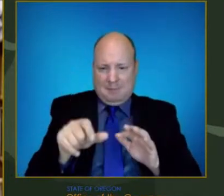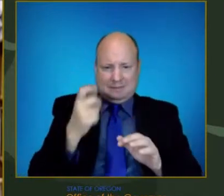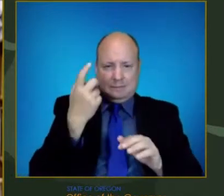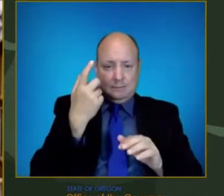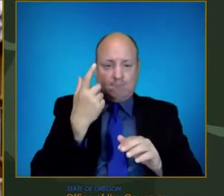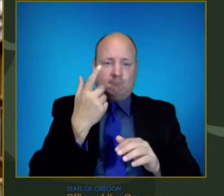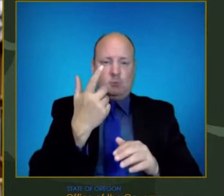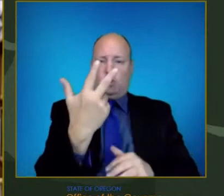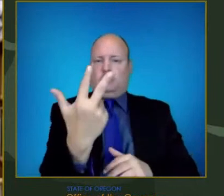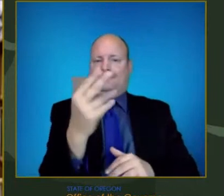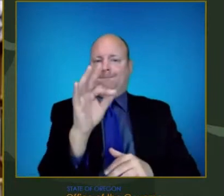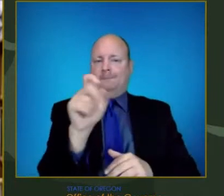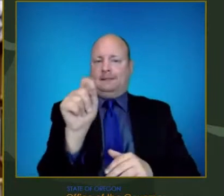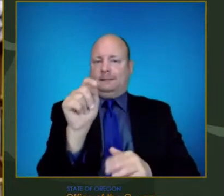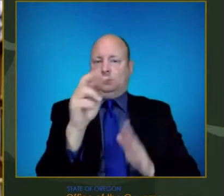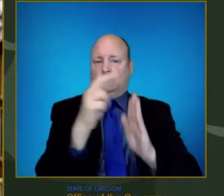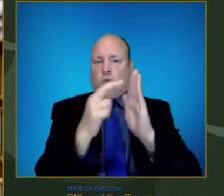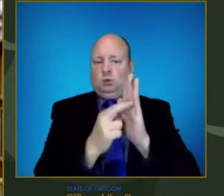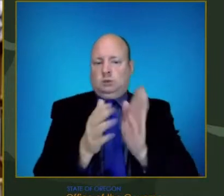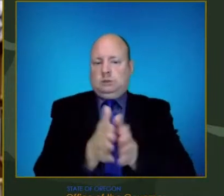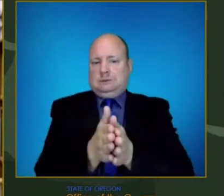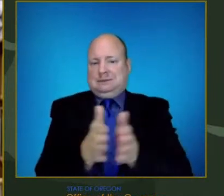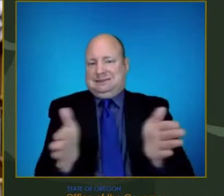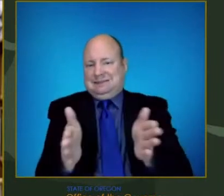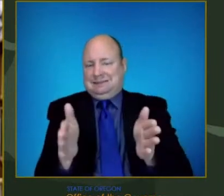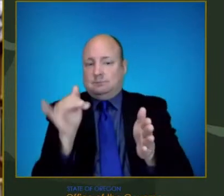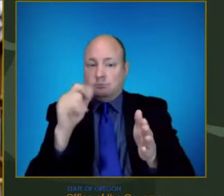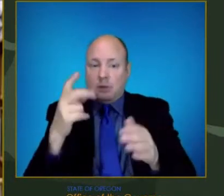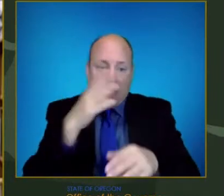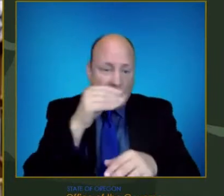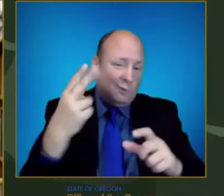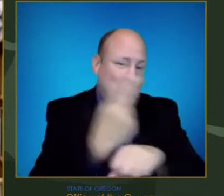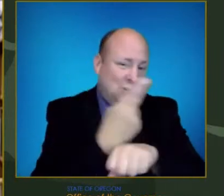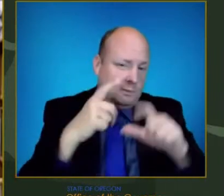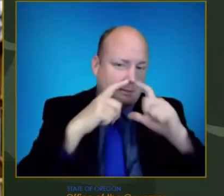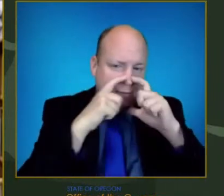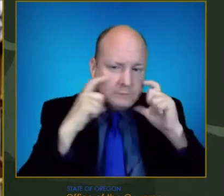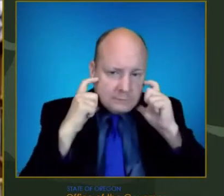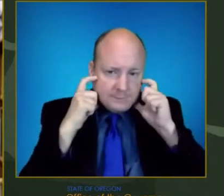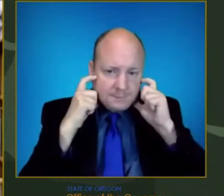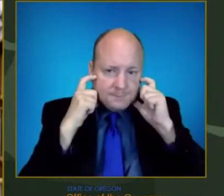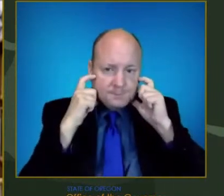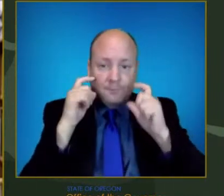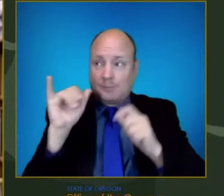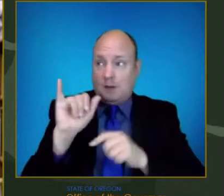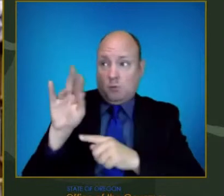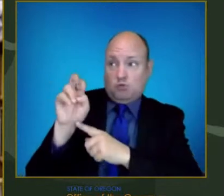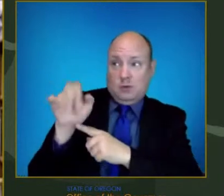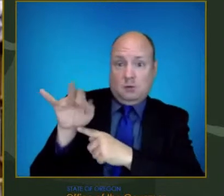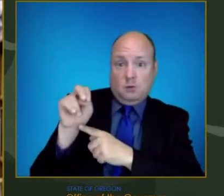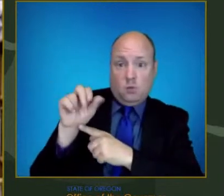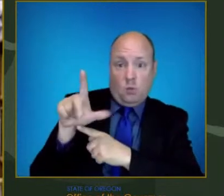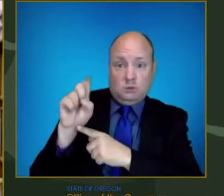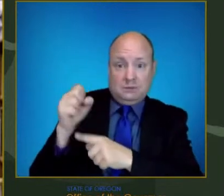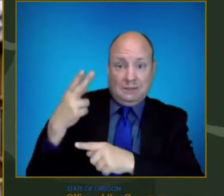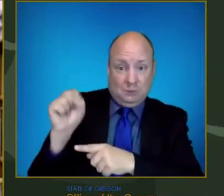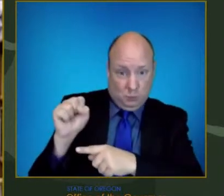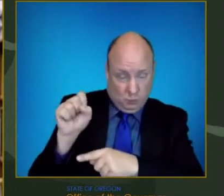here in Reynolds, over 100, more than that, students had to quarantine. What went wrong?